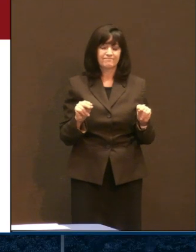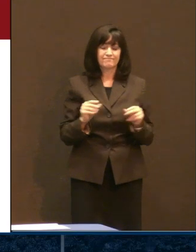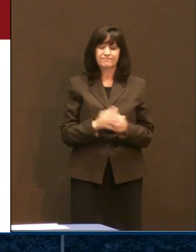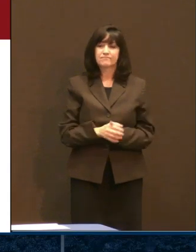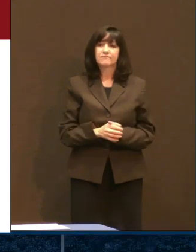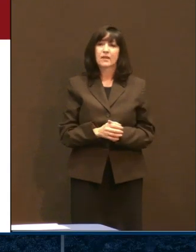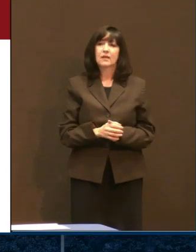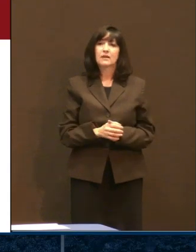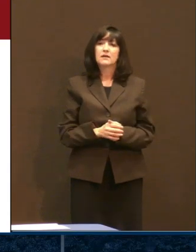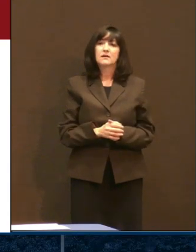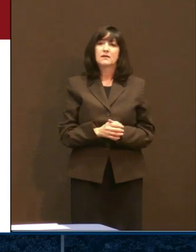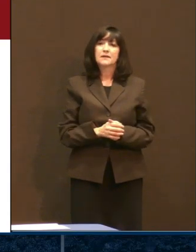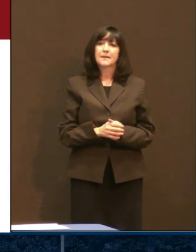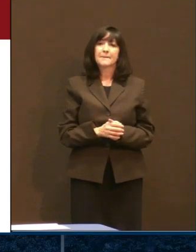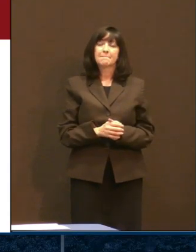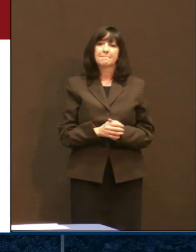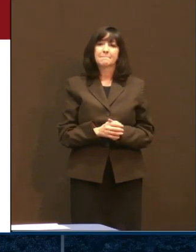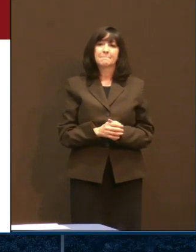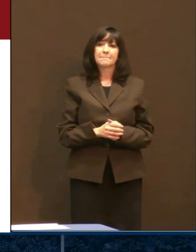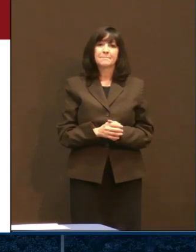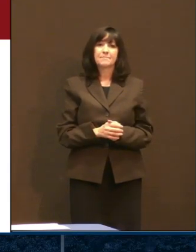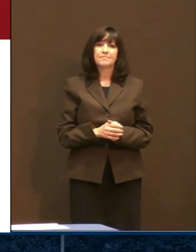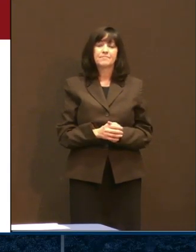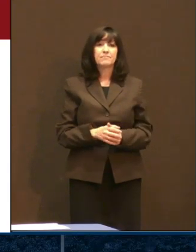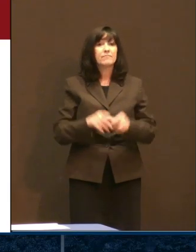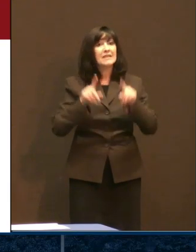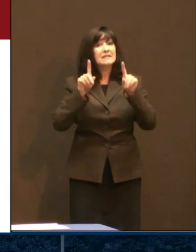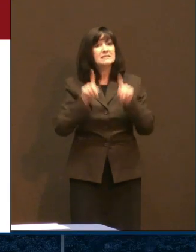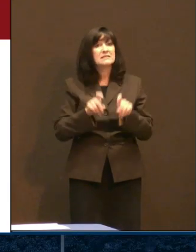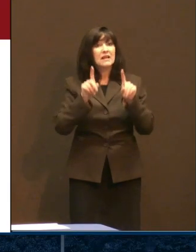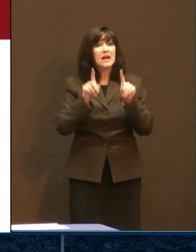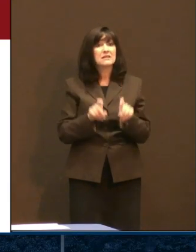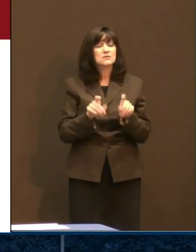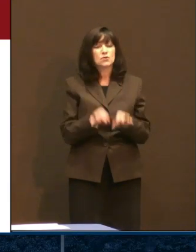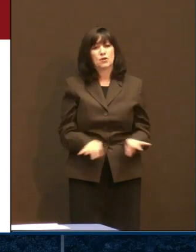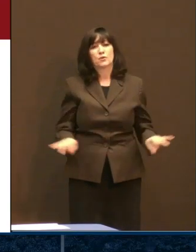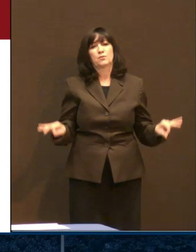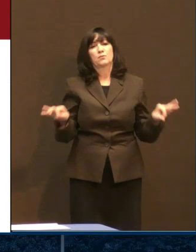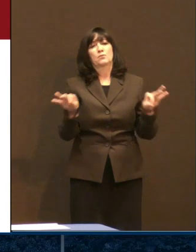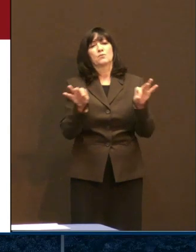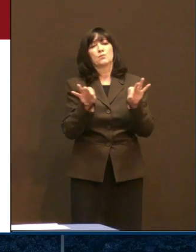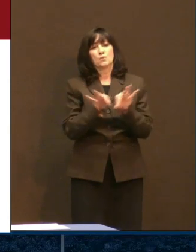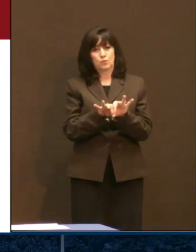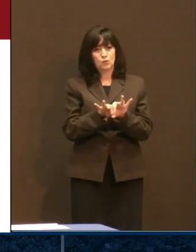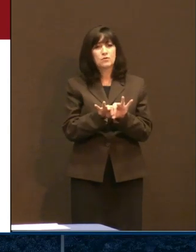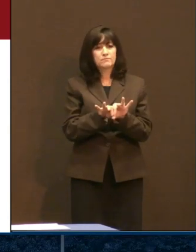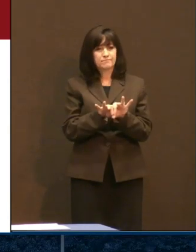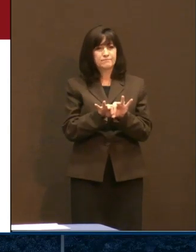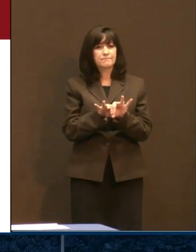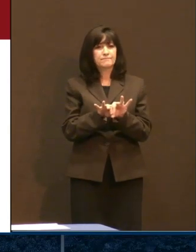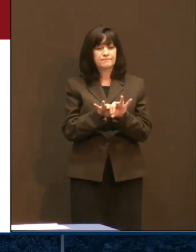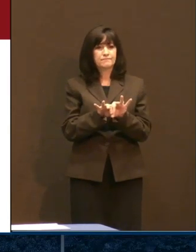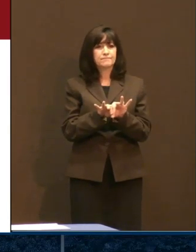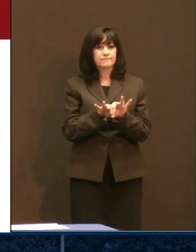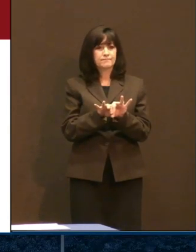So testing is incredibly important. Important for us